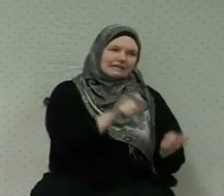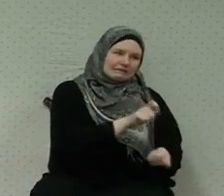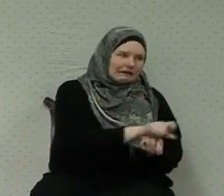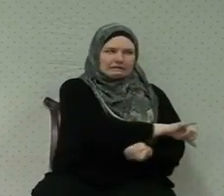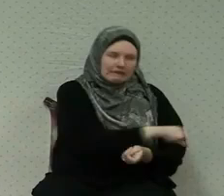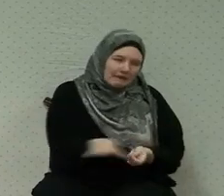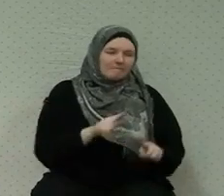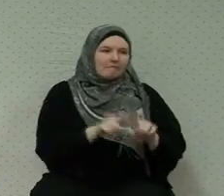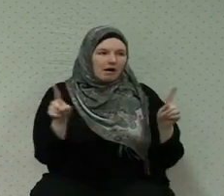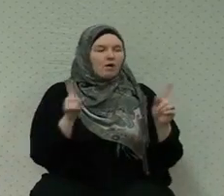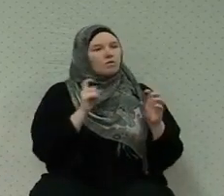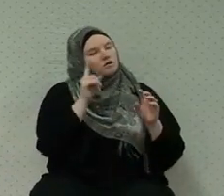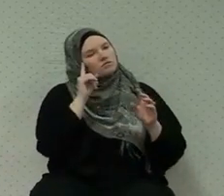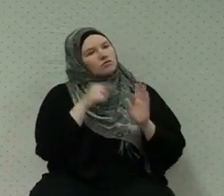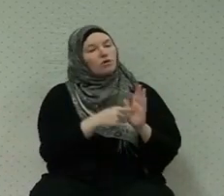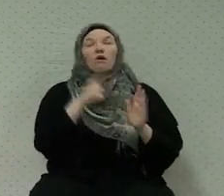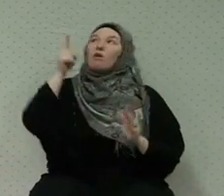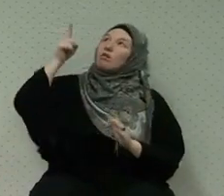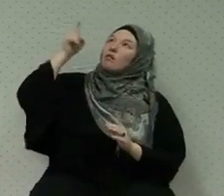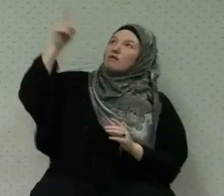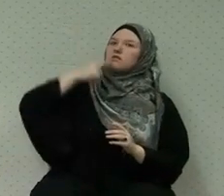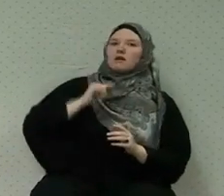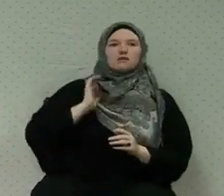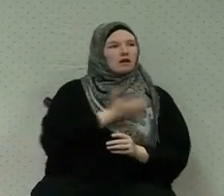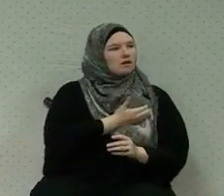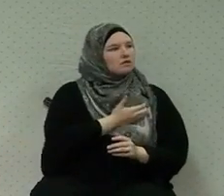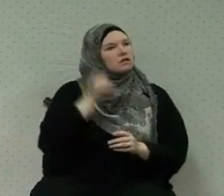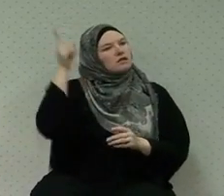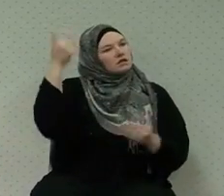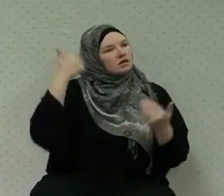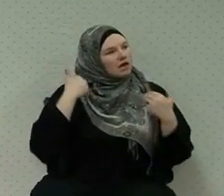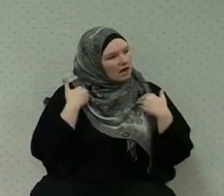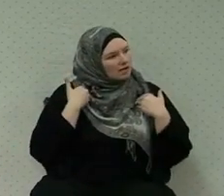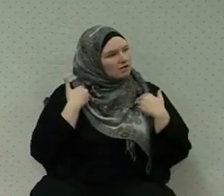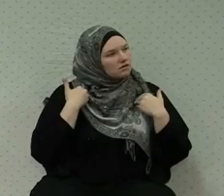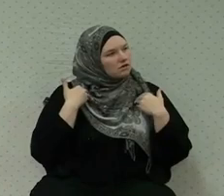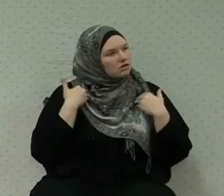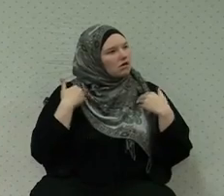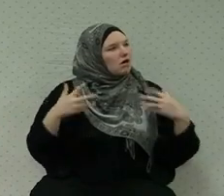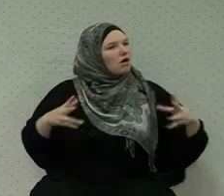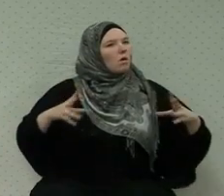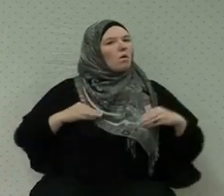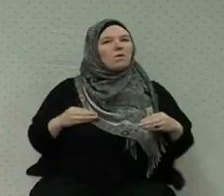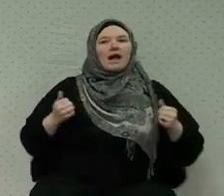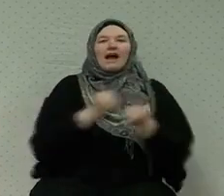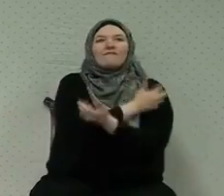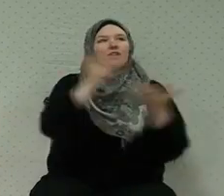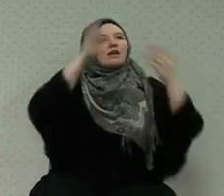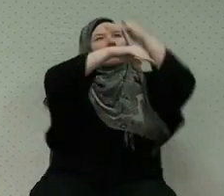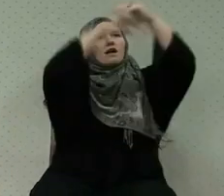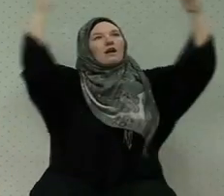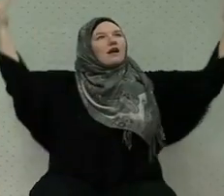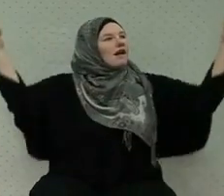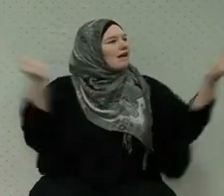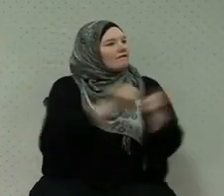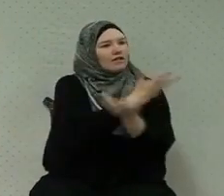idea, Allah tells us He has ownership of all what's in heaven and all what's on